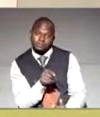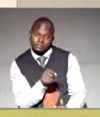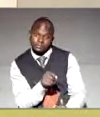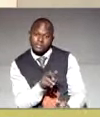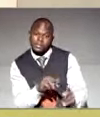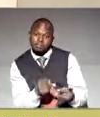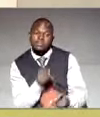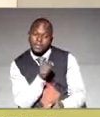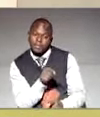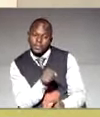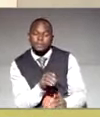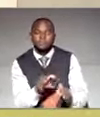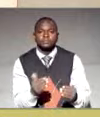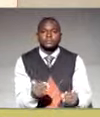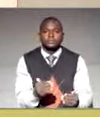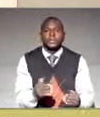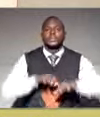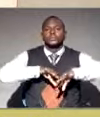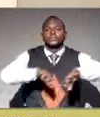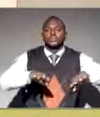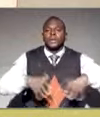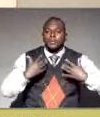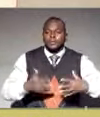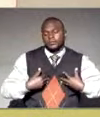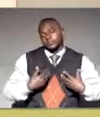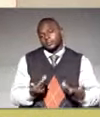that place of recreation.